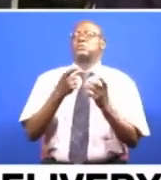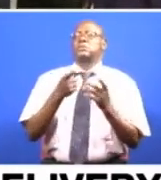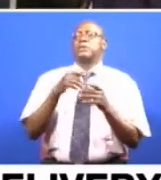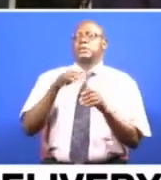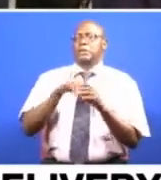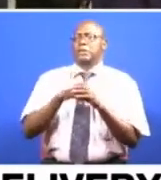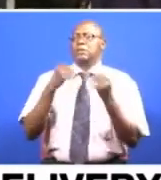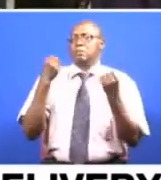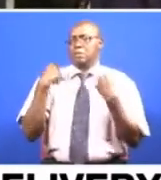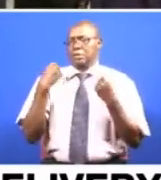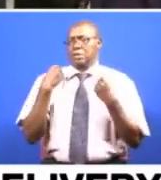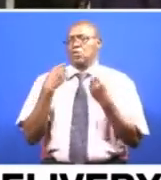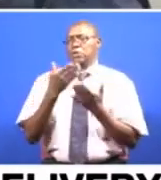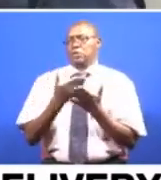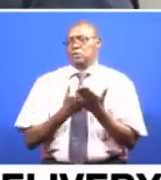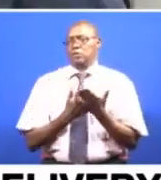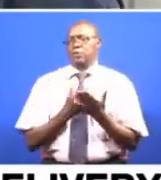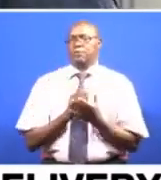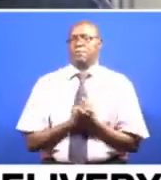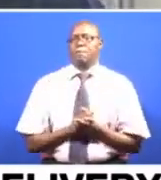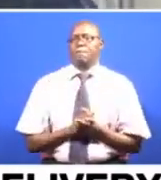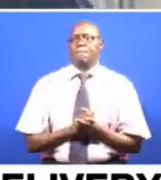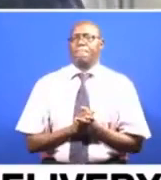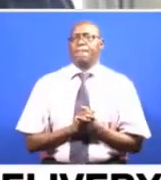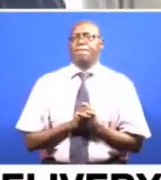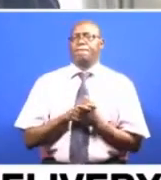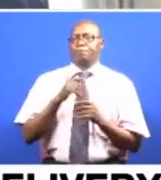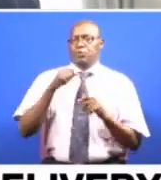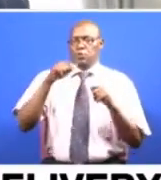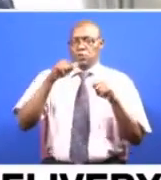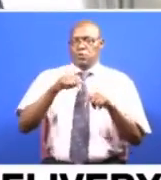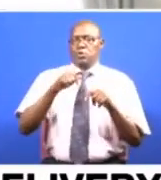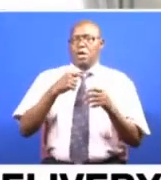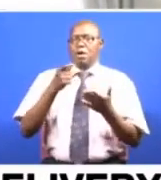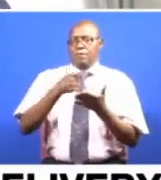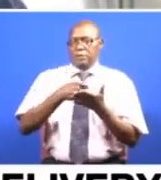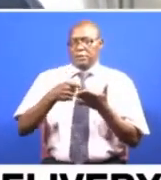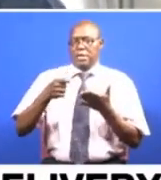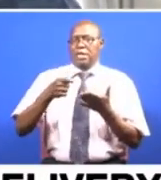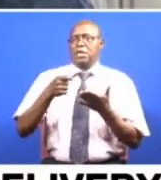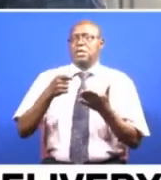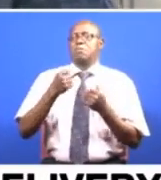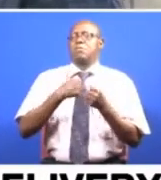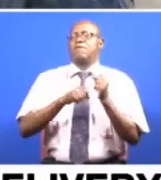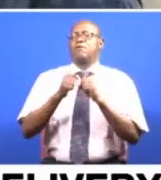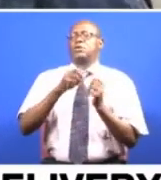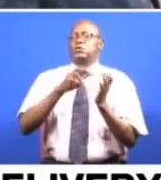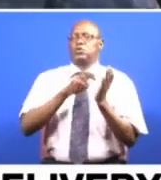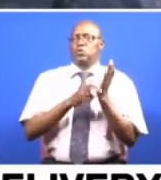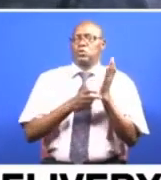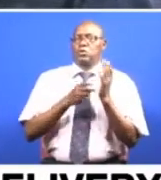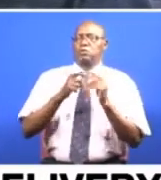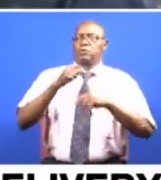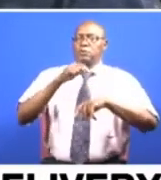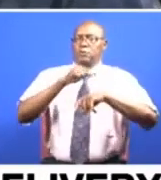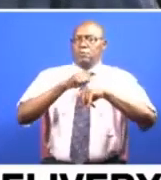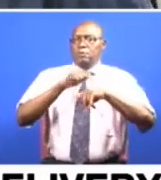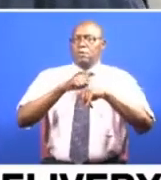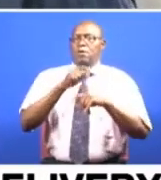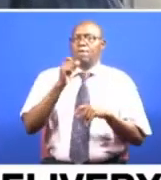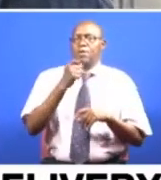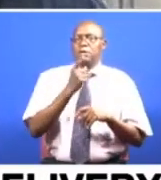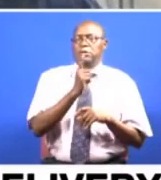practical results. Today we have signed performance contracts for the period 1st of